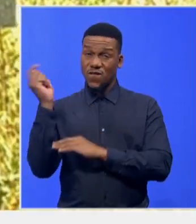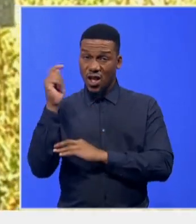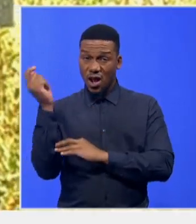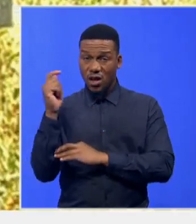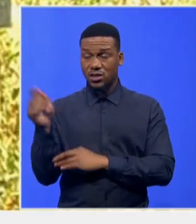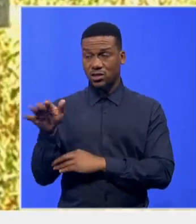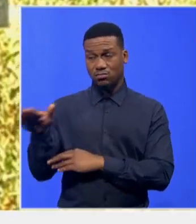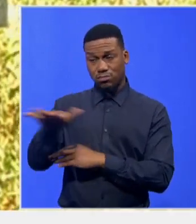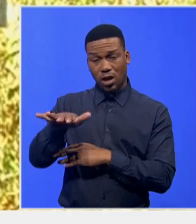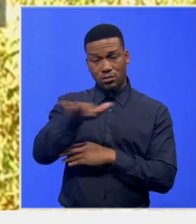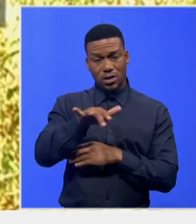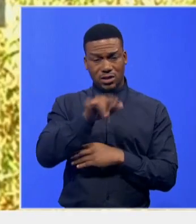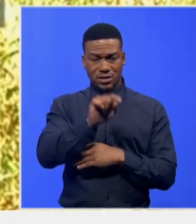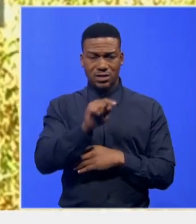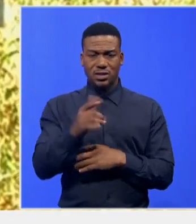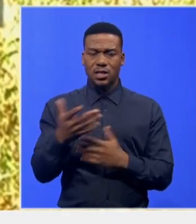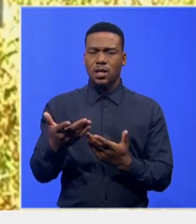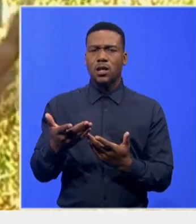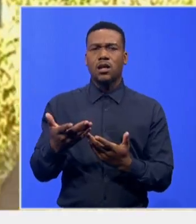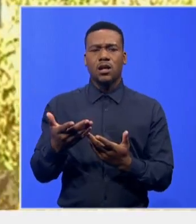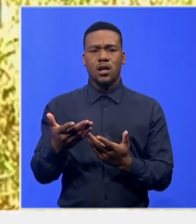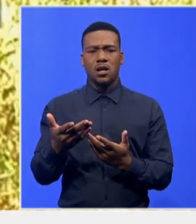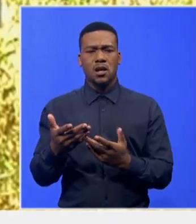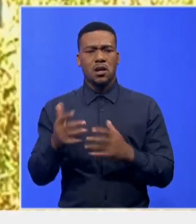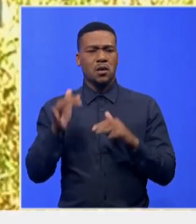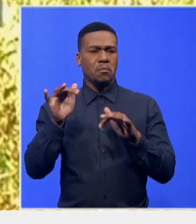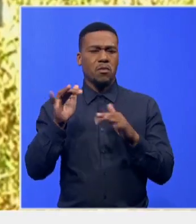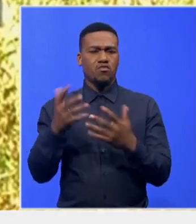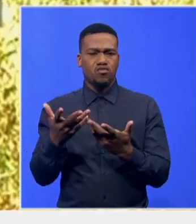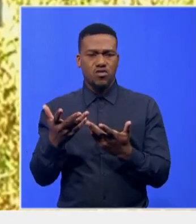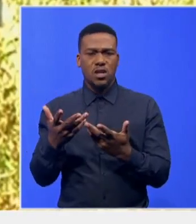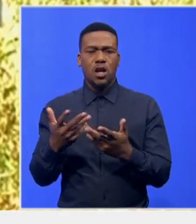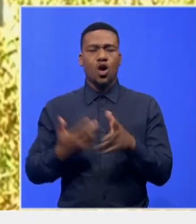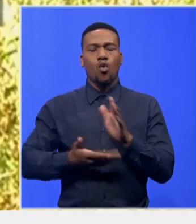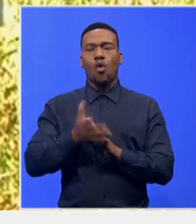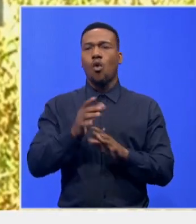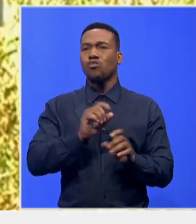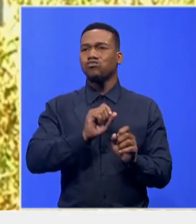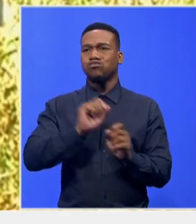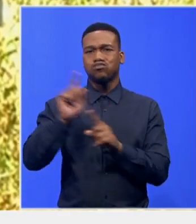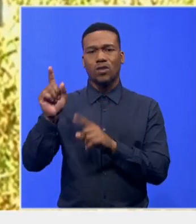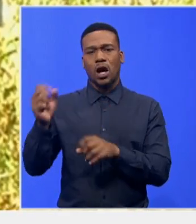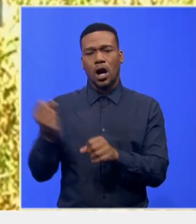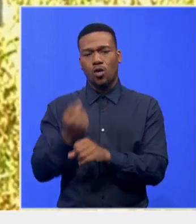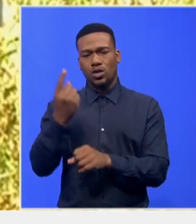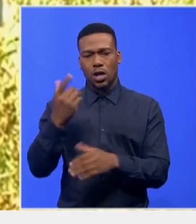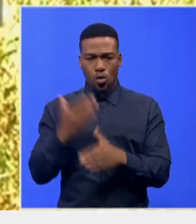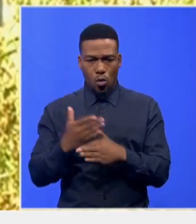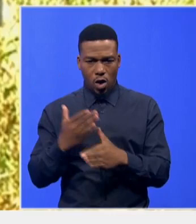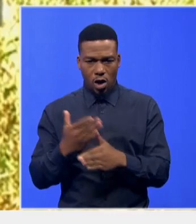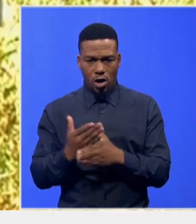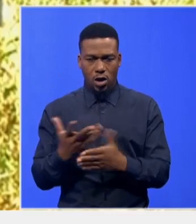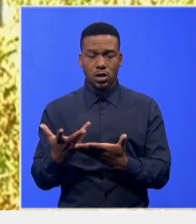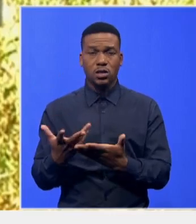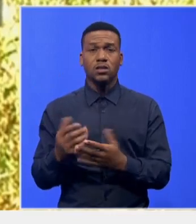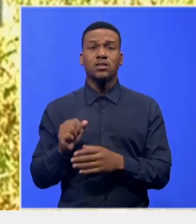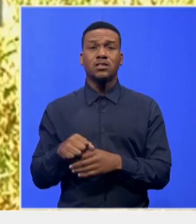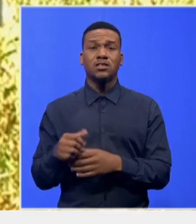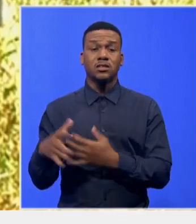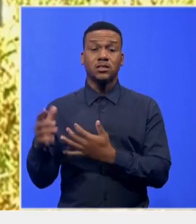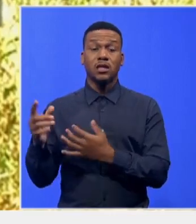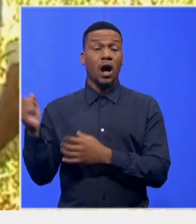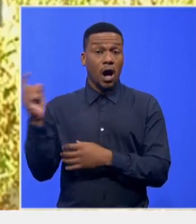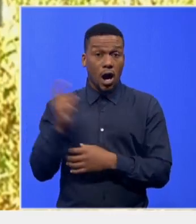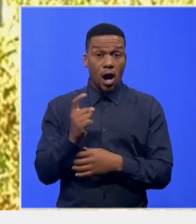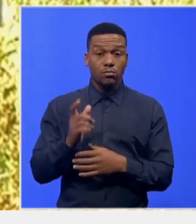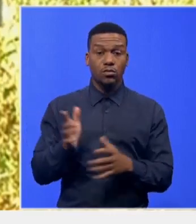people migrate workers in Gauteng or wherever may only come back once a week. People even come in the evening as soon as they reach the